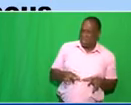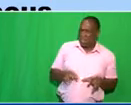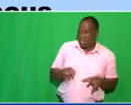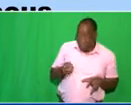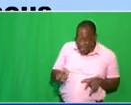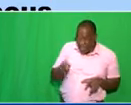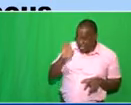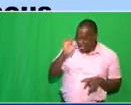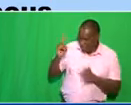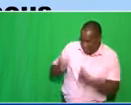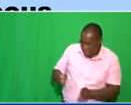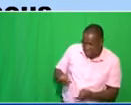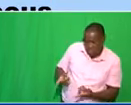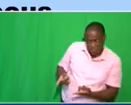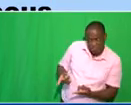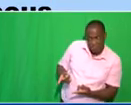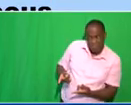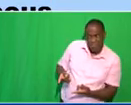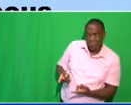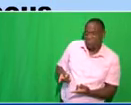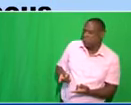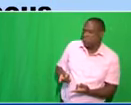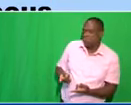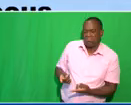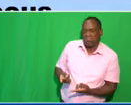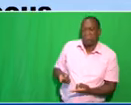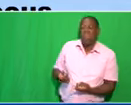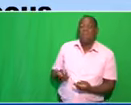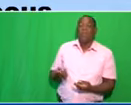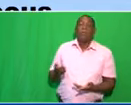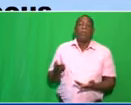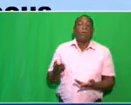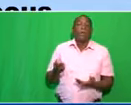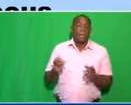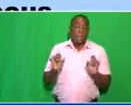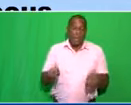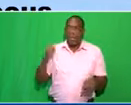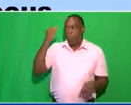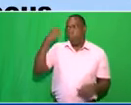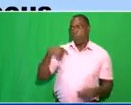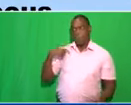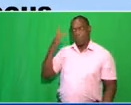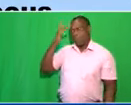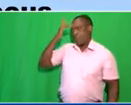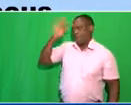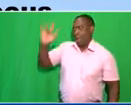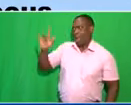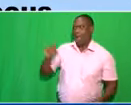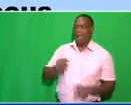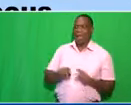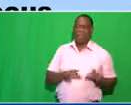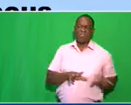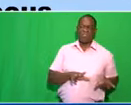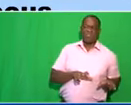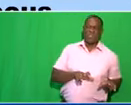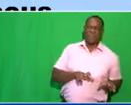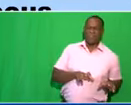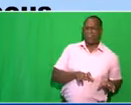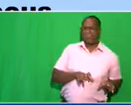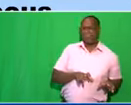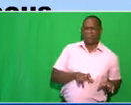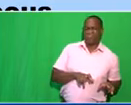understanding of an educated person? Or is it that you can be intelligent but dishonest, intelligent but greedy,